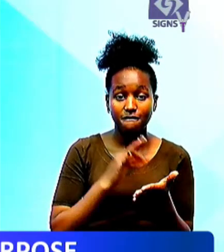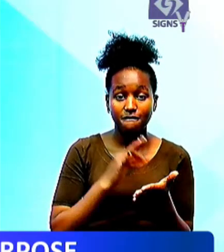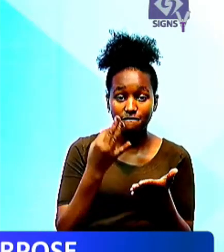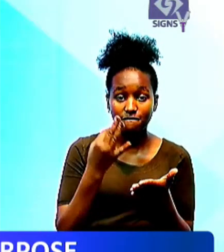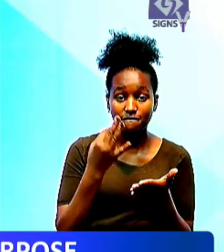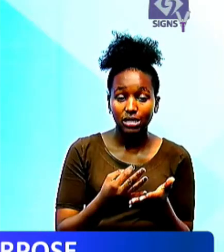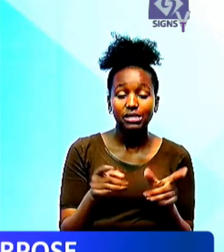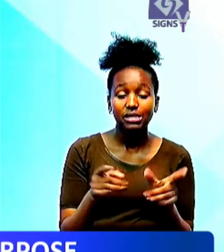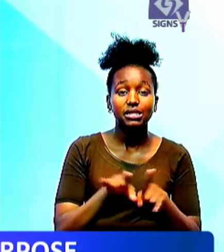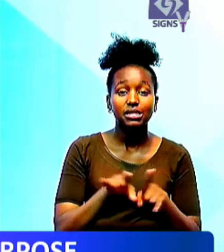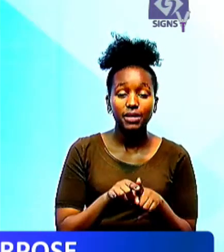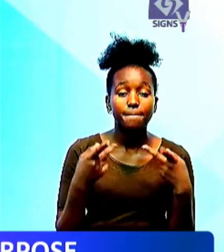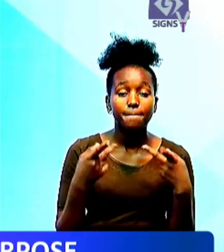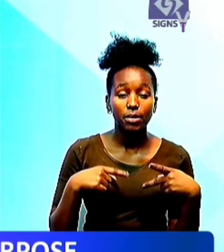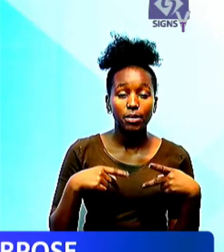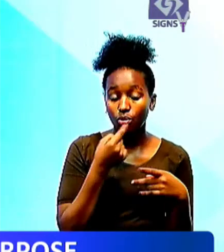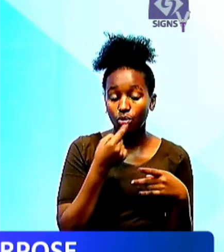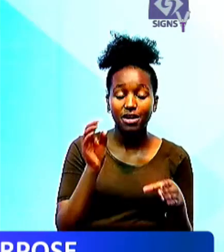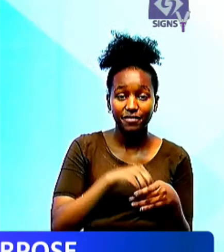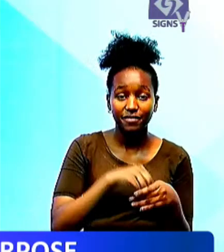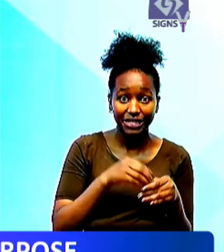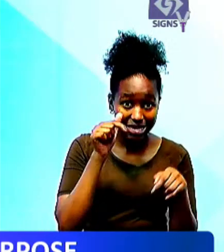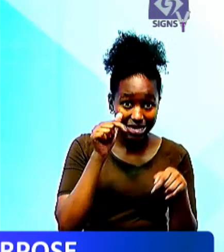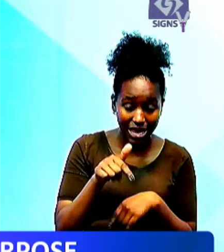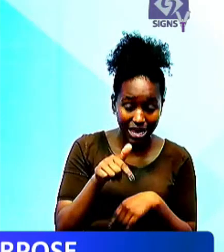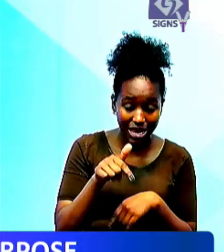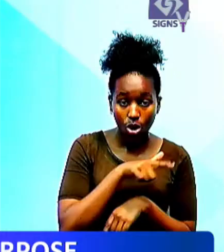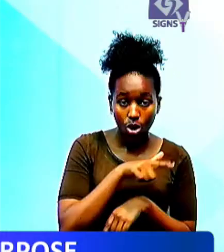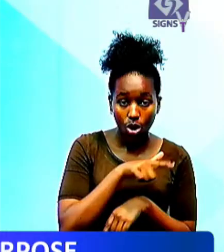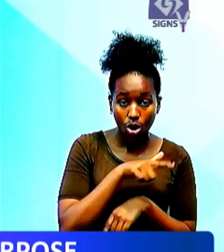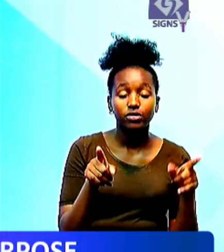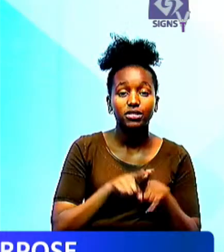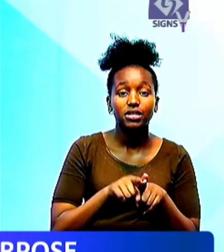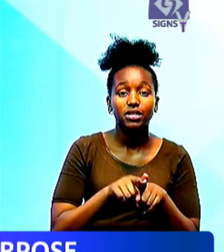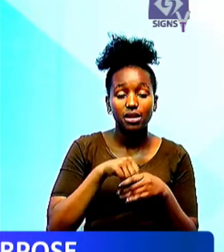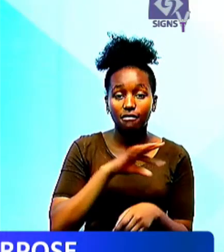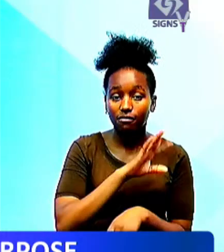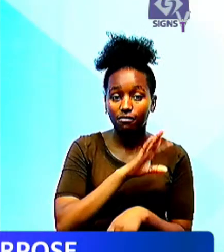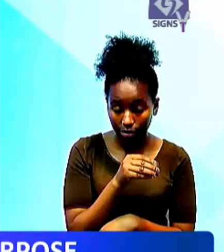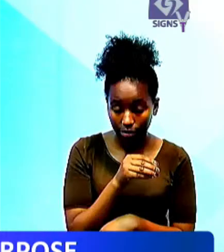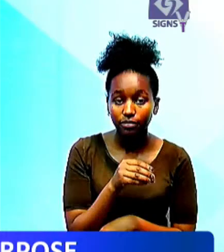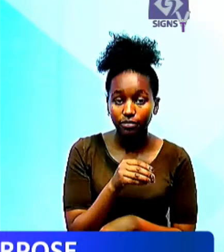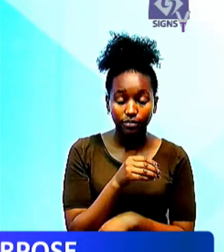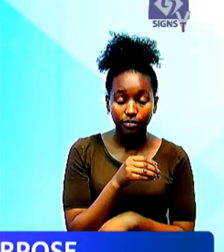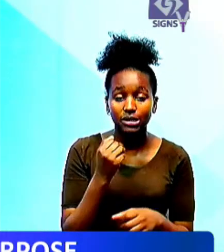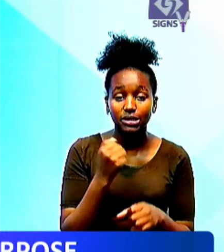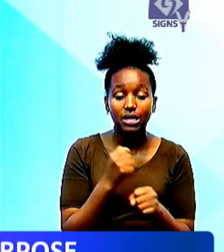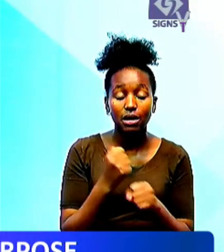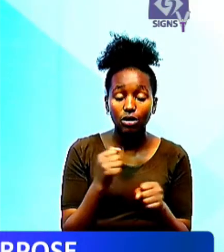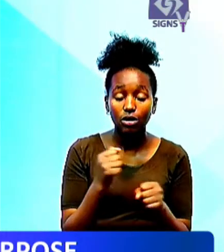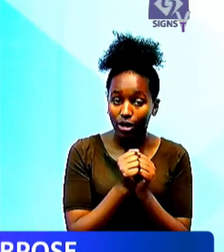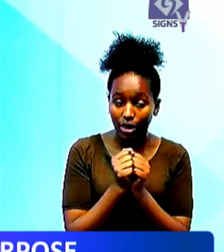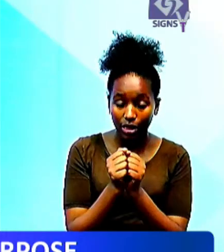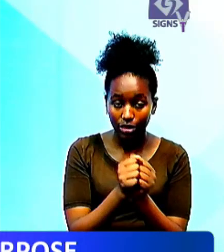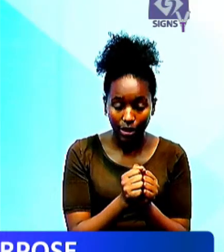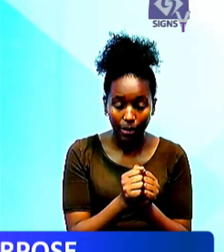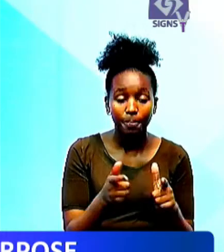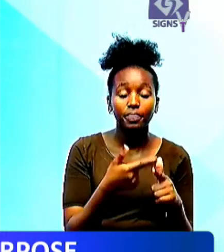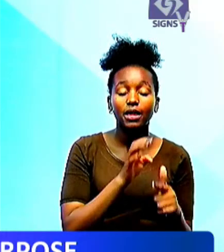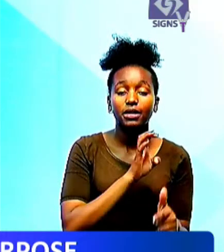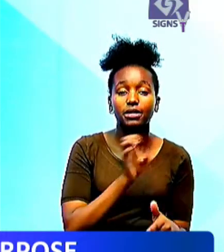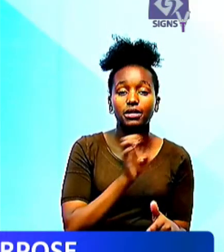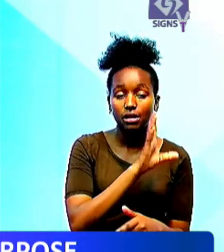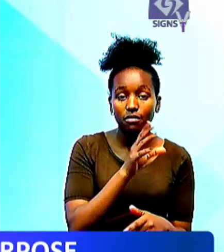investing here locally and also in Africa, like the word here is collaboration. How can the East